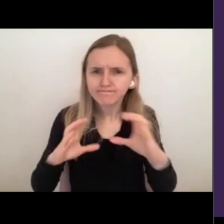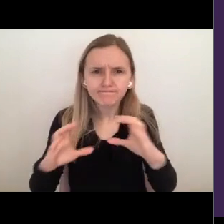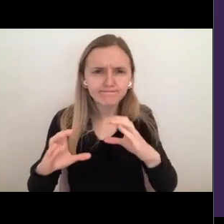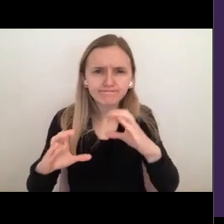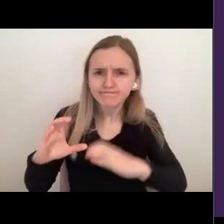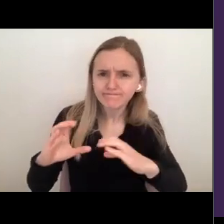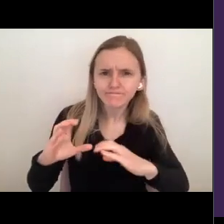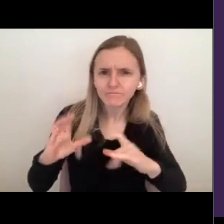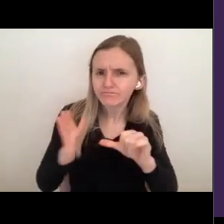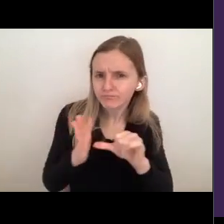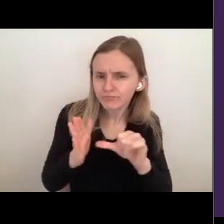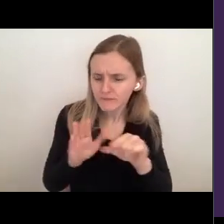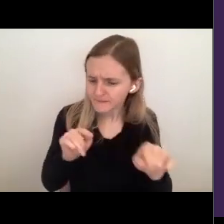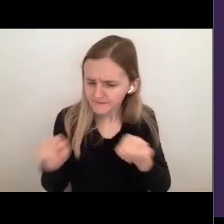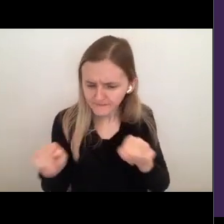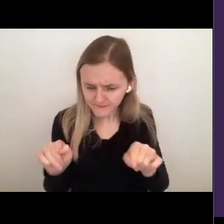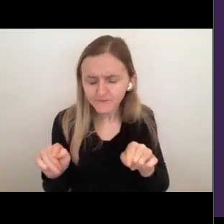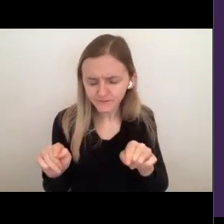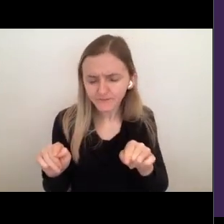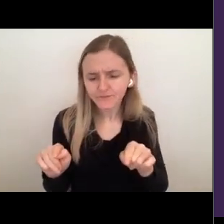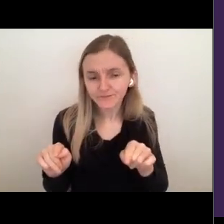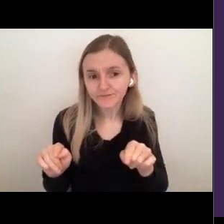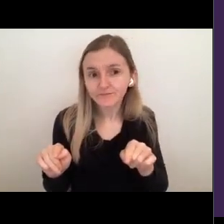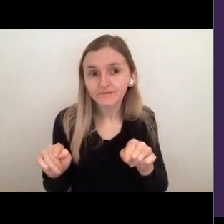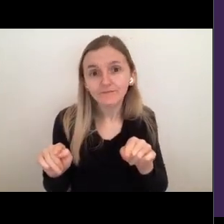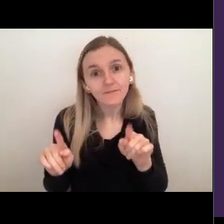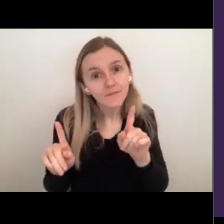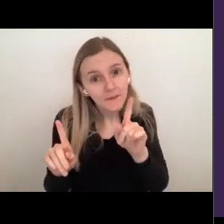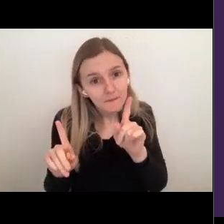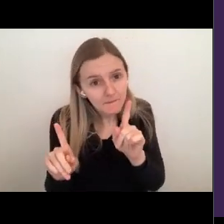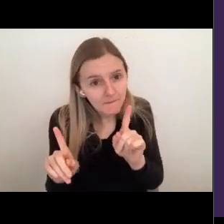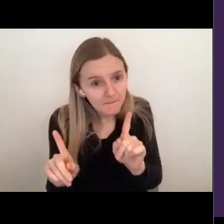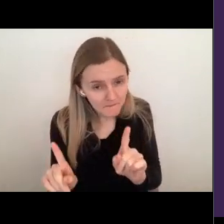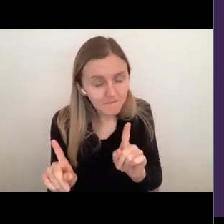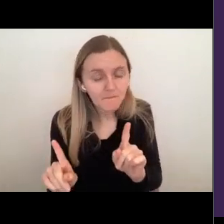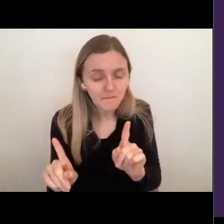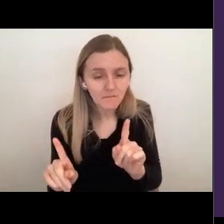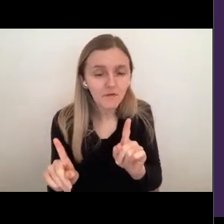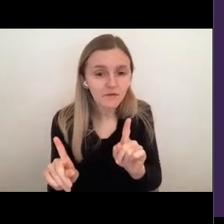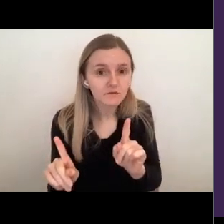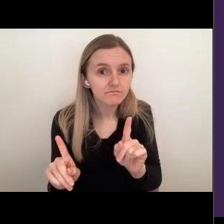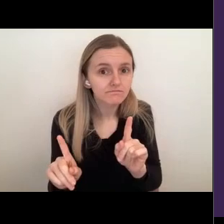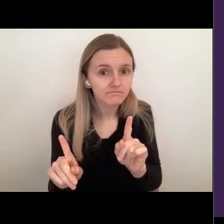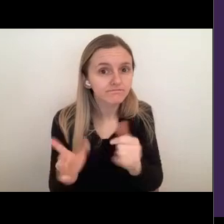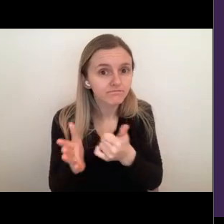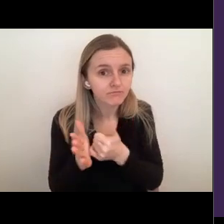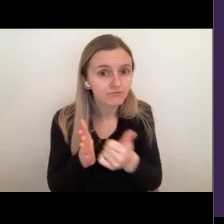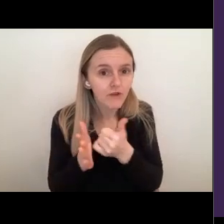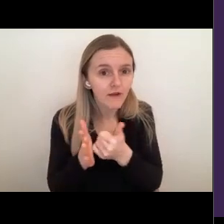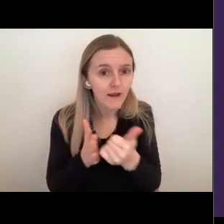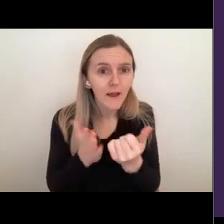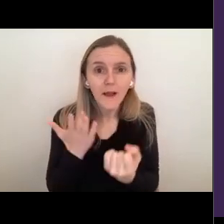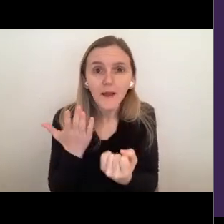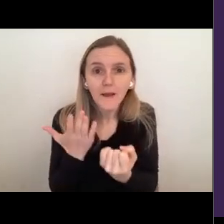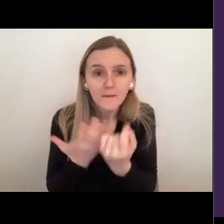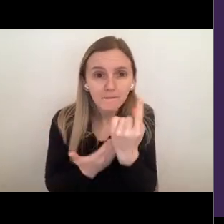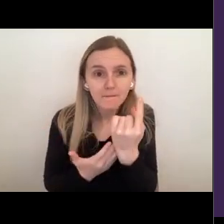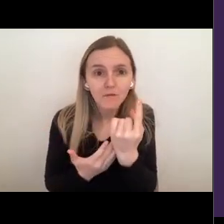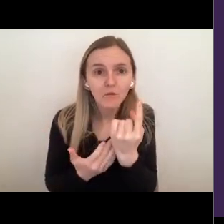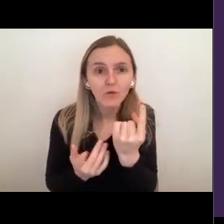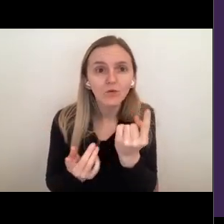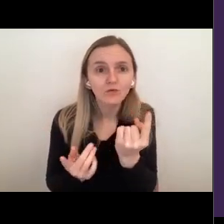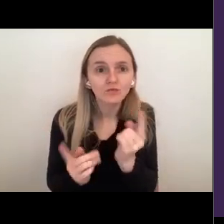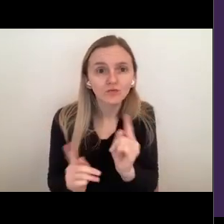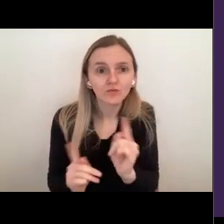and a non-autistic individual, but the same amount of misunderstandings simply don't occur between